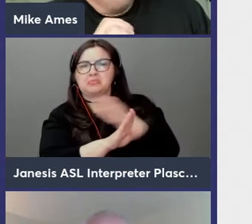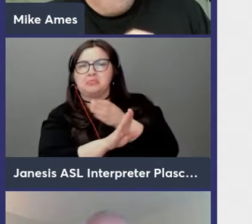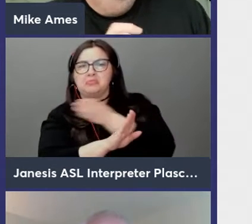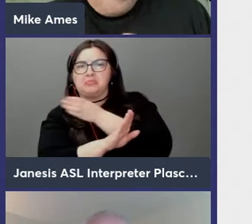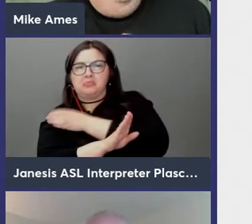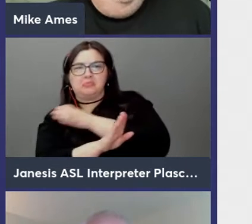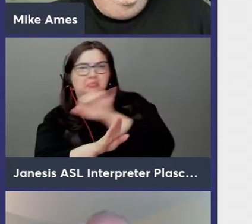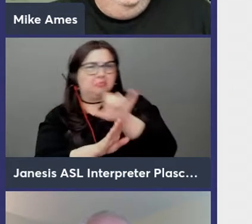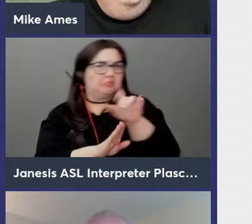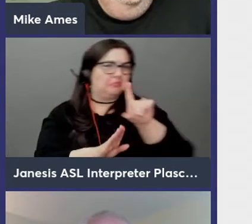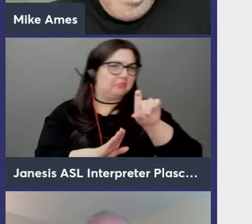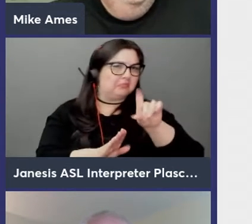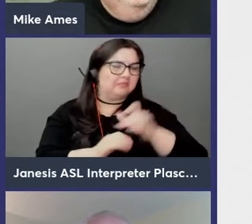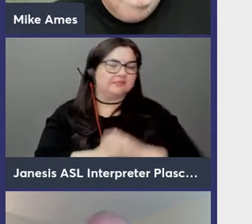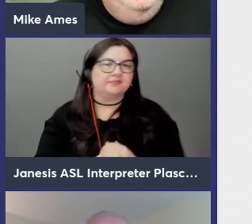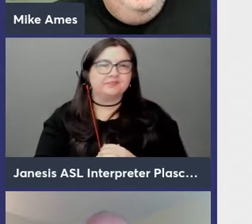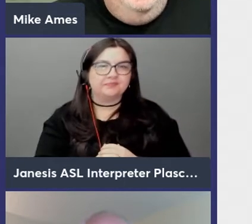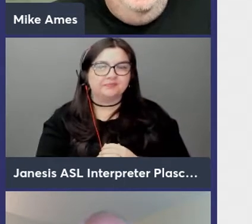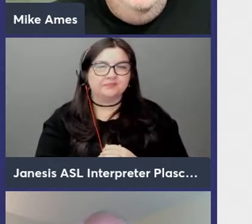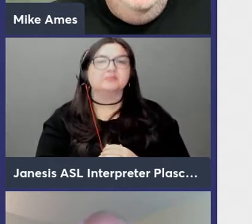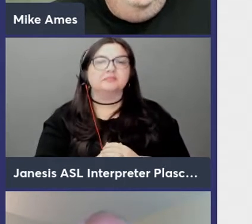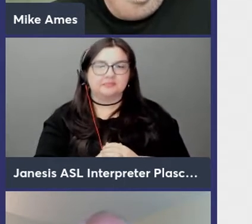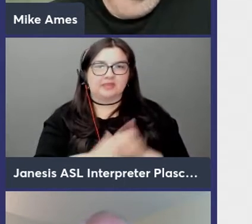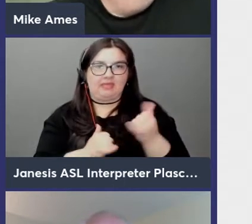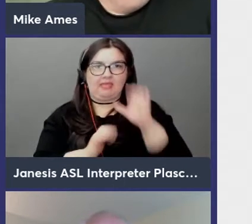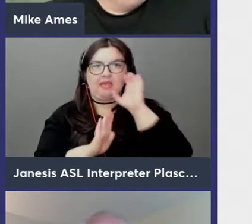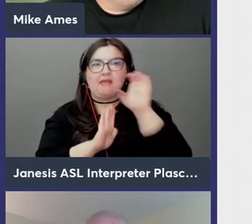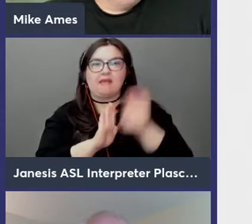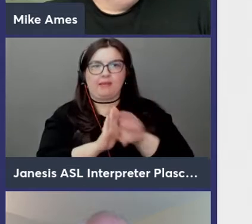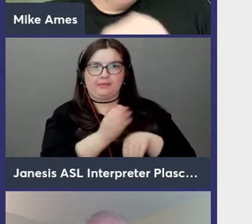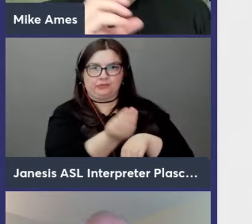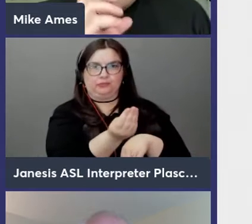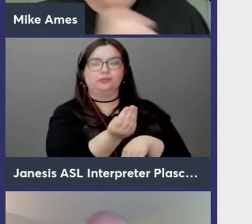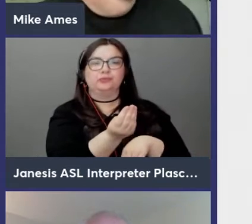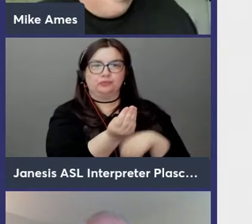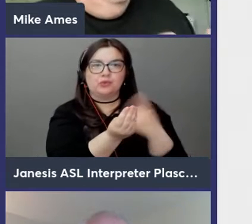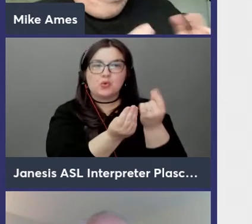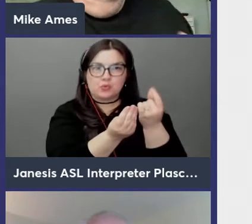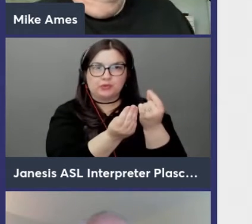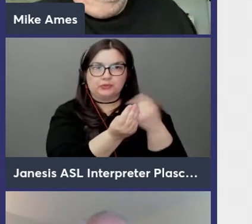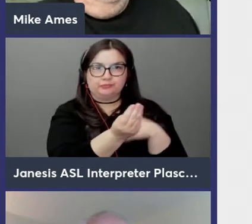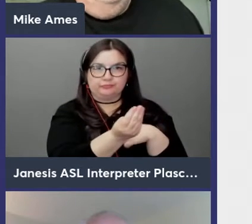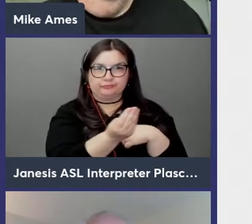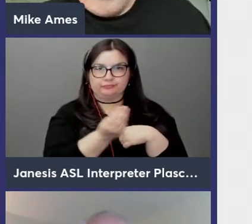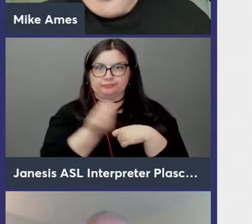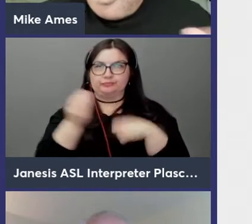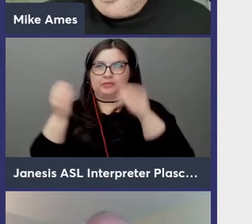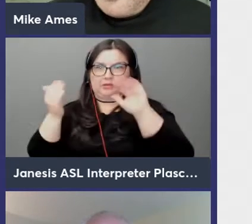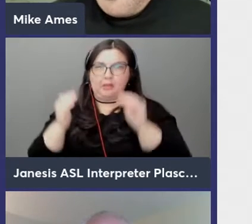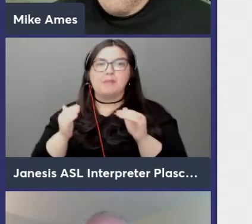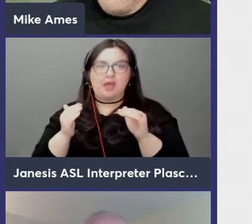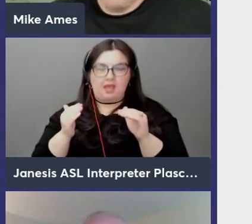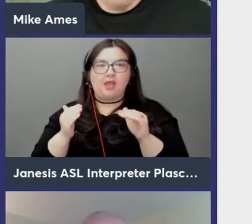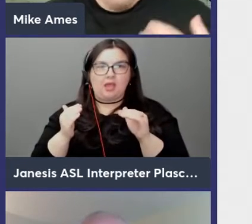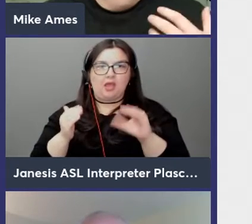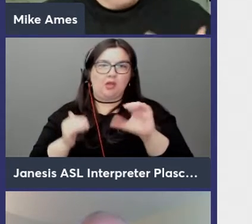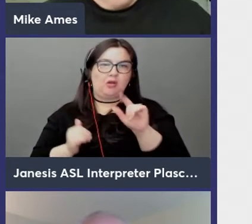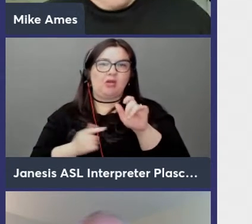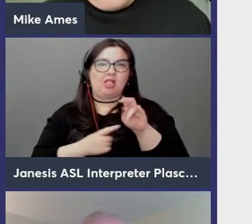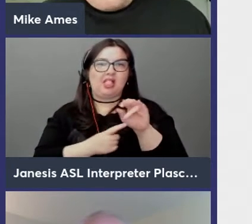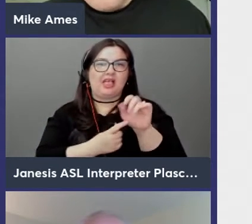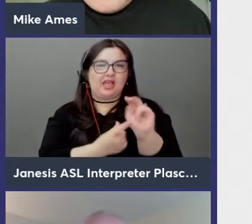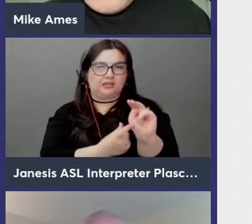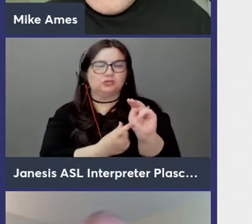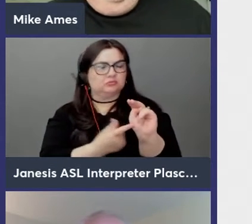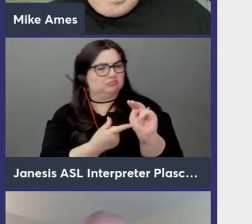selfie or this image before? So I'll take that image and I will go compare it against a collection. What a collection is just